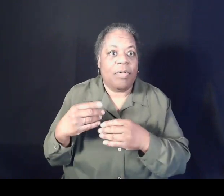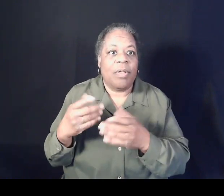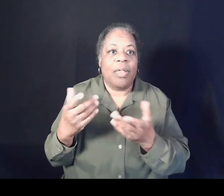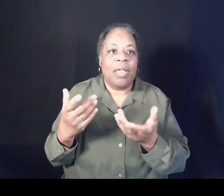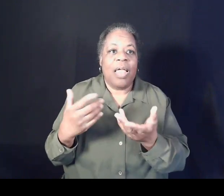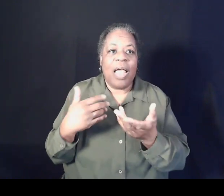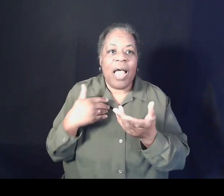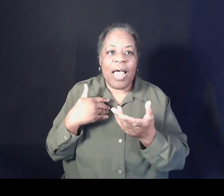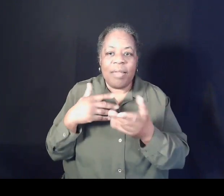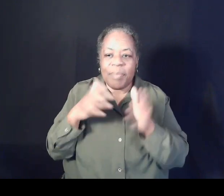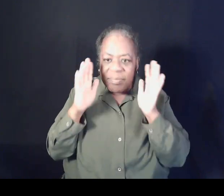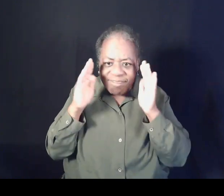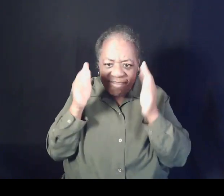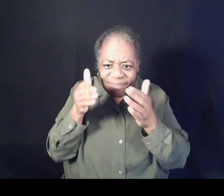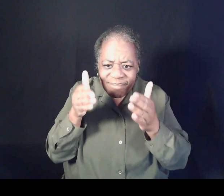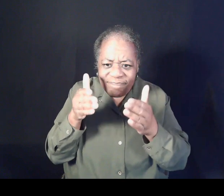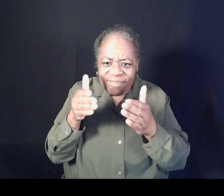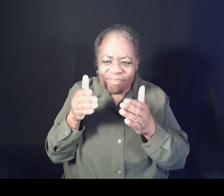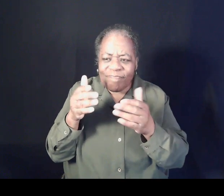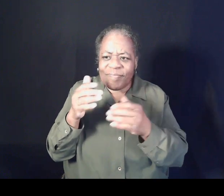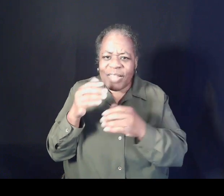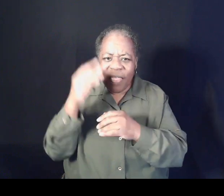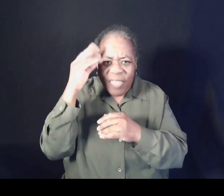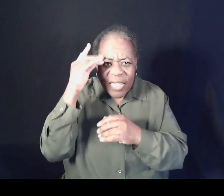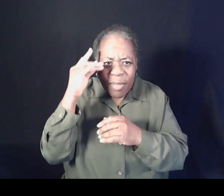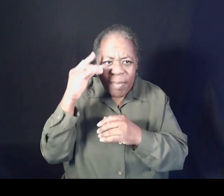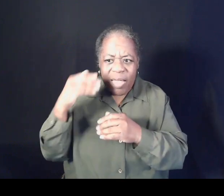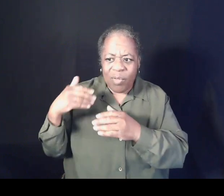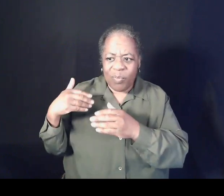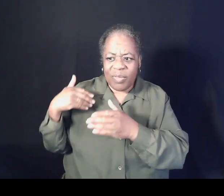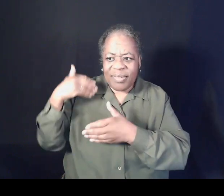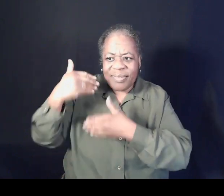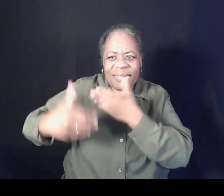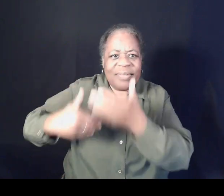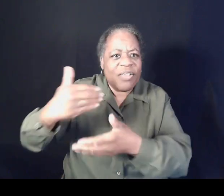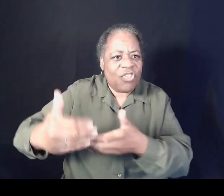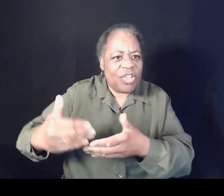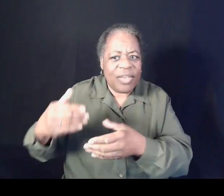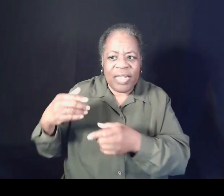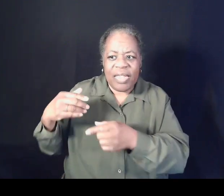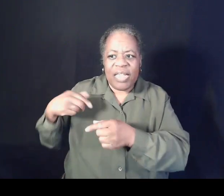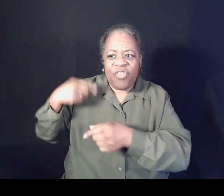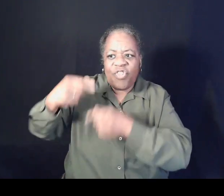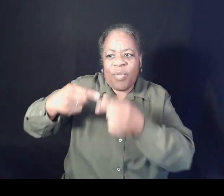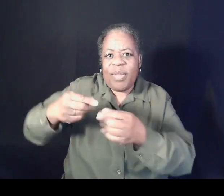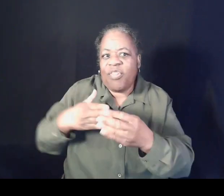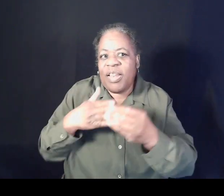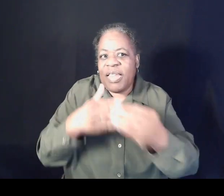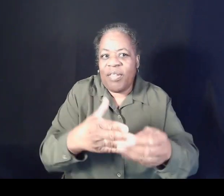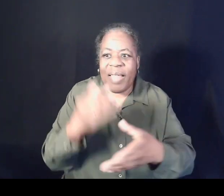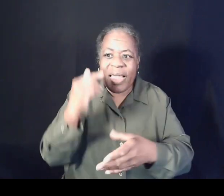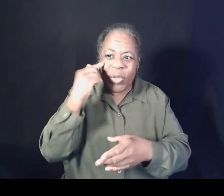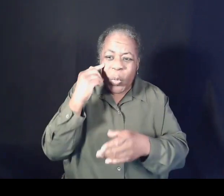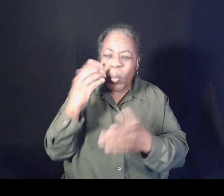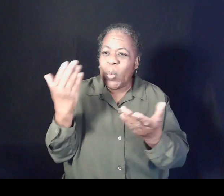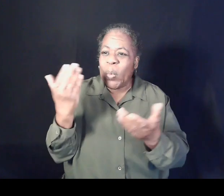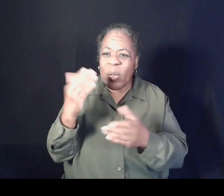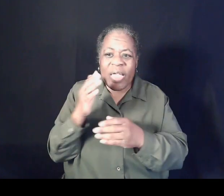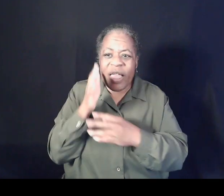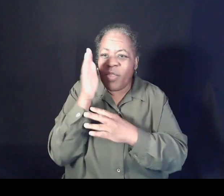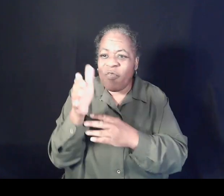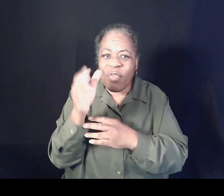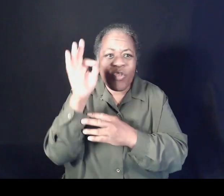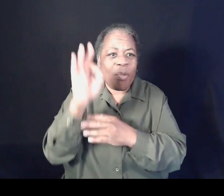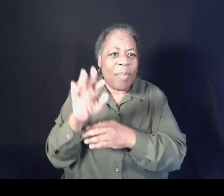attention to things like succession and generational leadership. And so I knew that the time was coming at some point for Pastor Brian, but I honestly did not